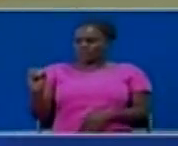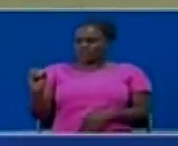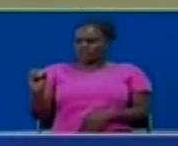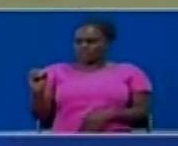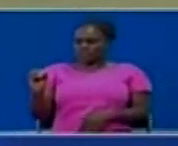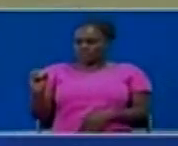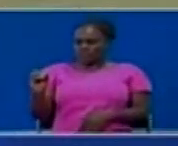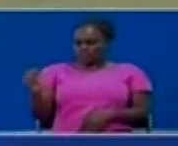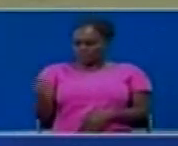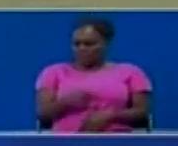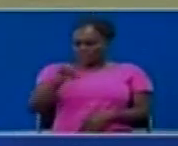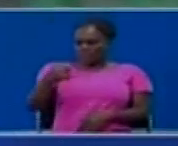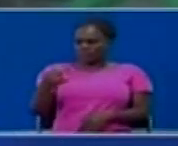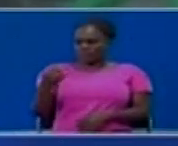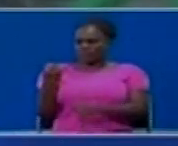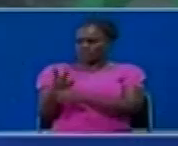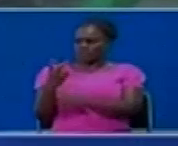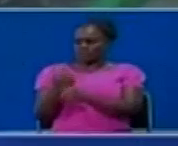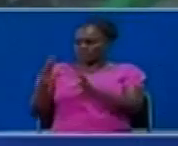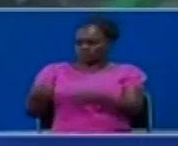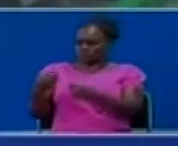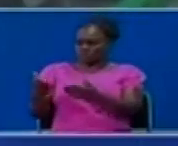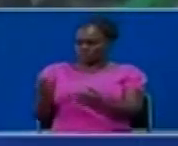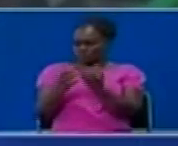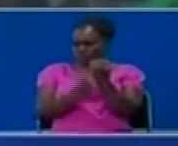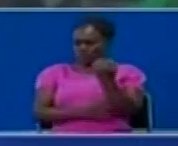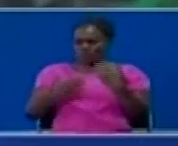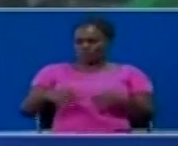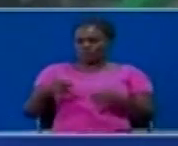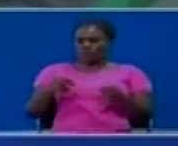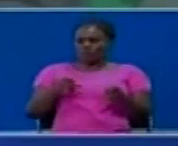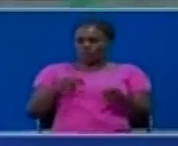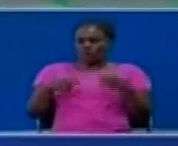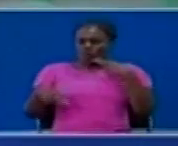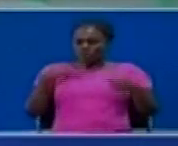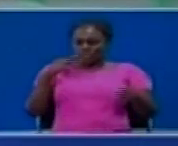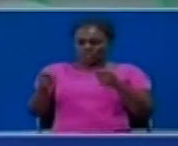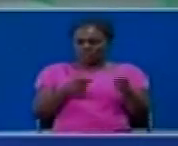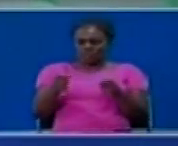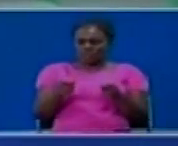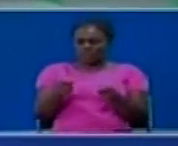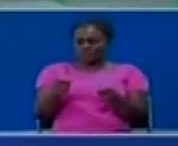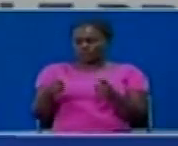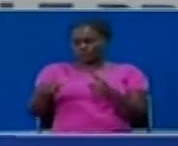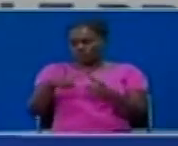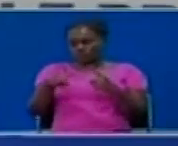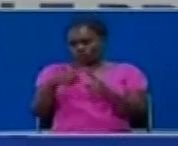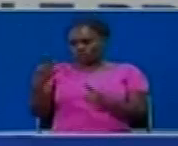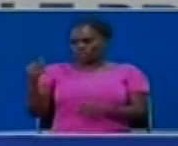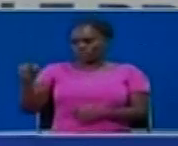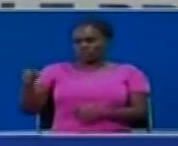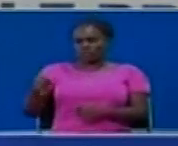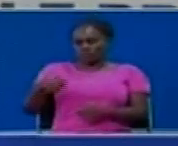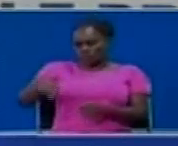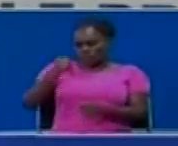the months of December and January towards the initiative. The hotel management estimates will total 3 million Kenyan shillings. What we're going to